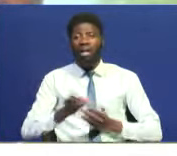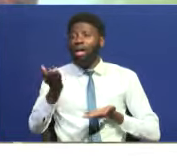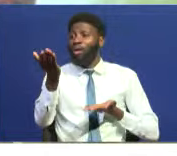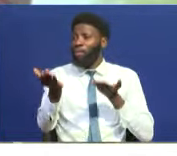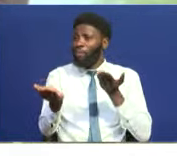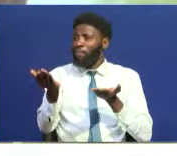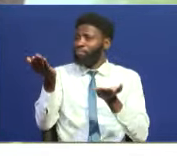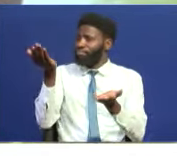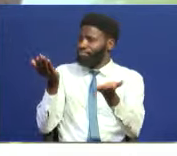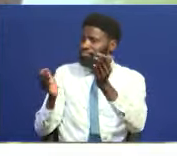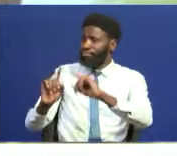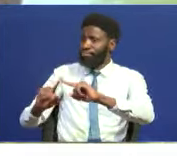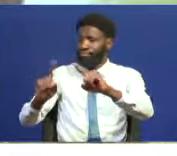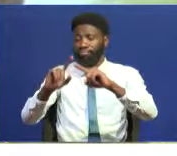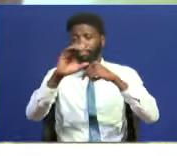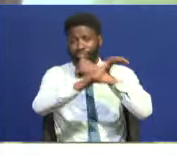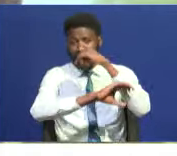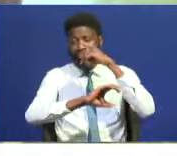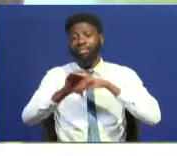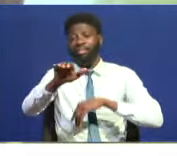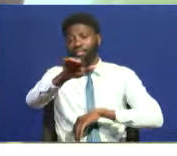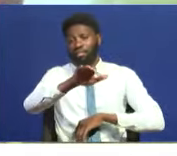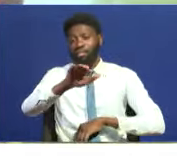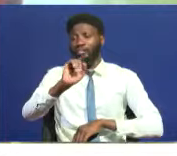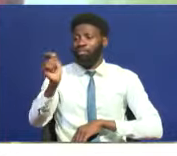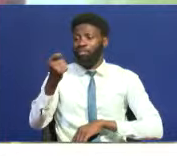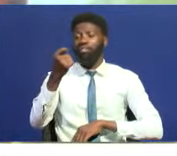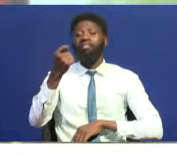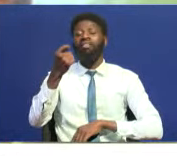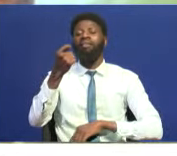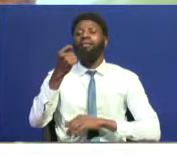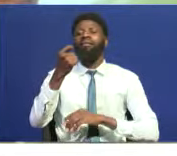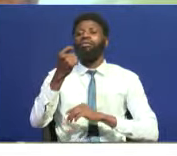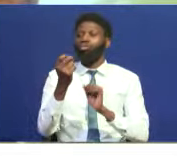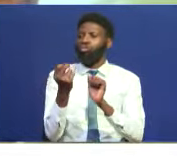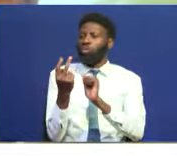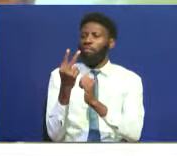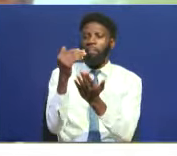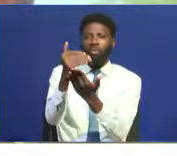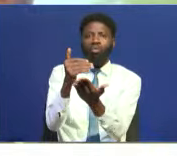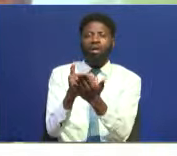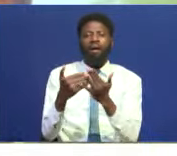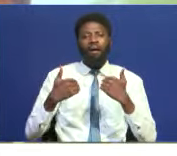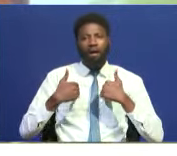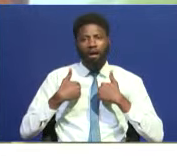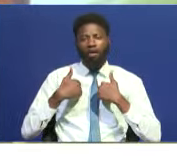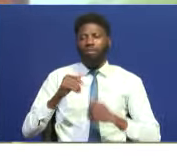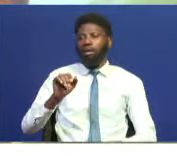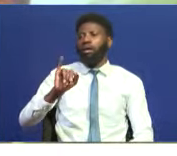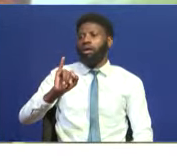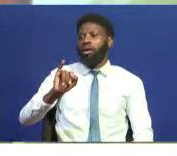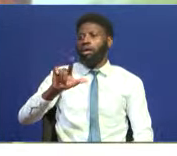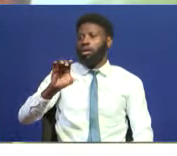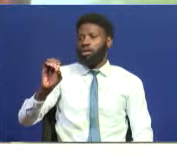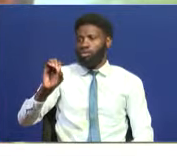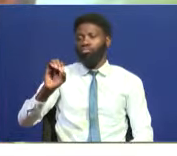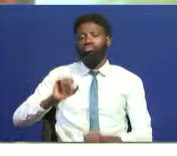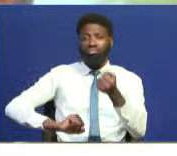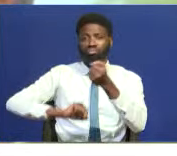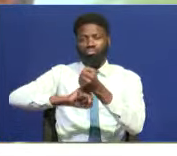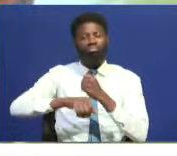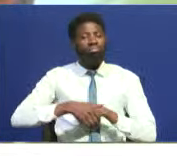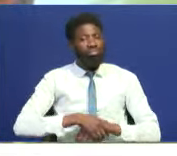in the region, Kenya has a total of 12 programs supported by ILO. As I